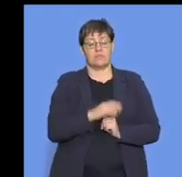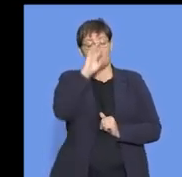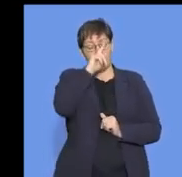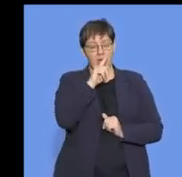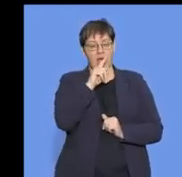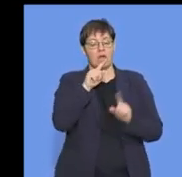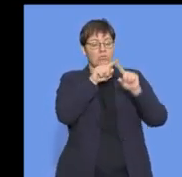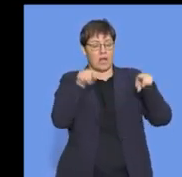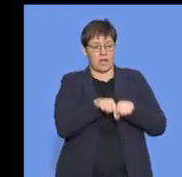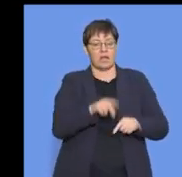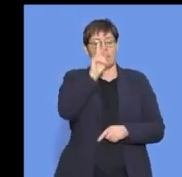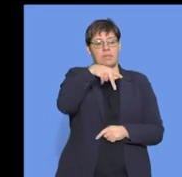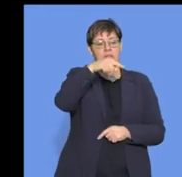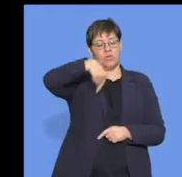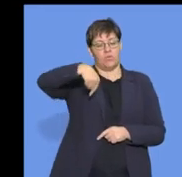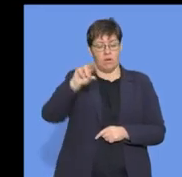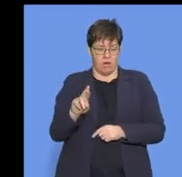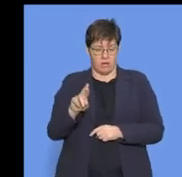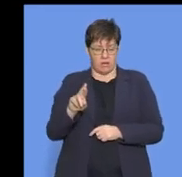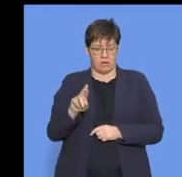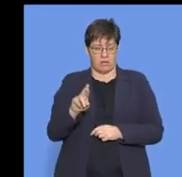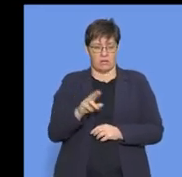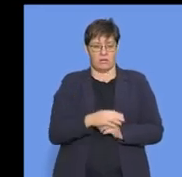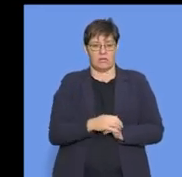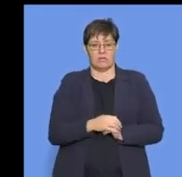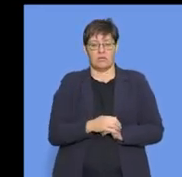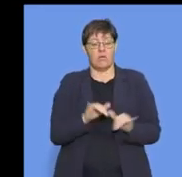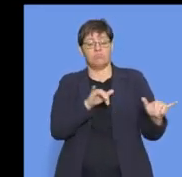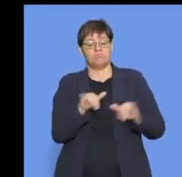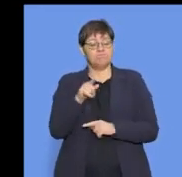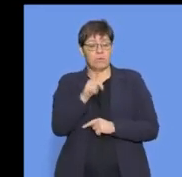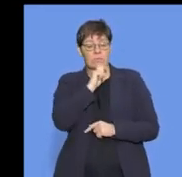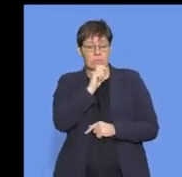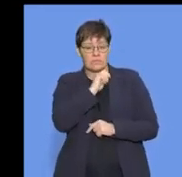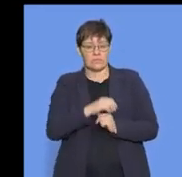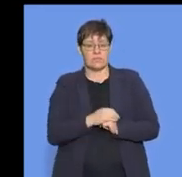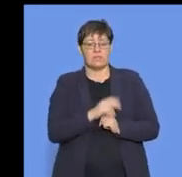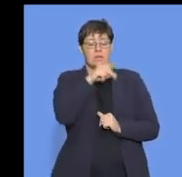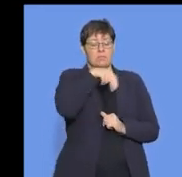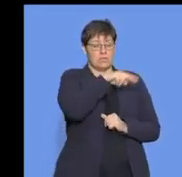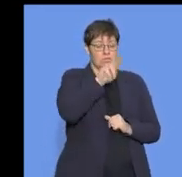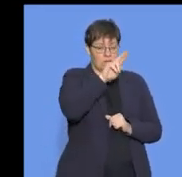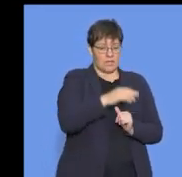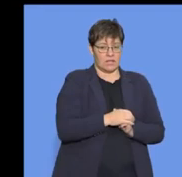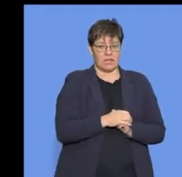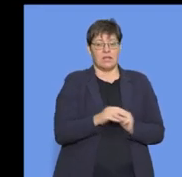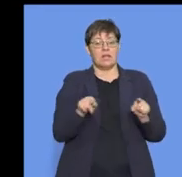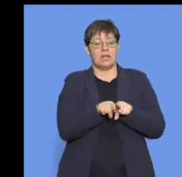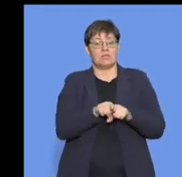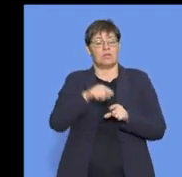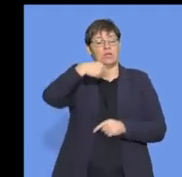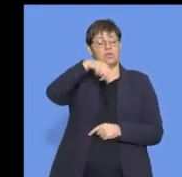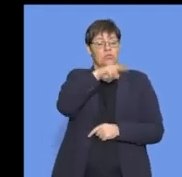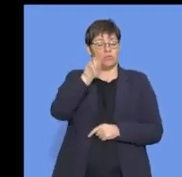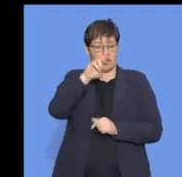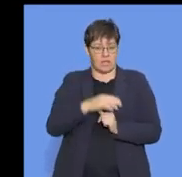it, okay? And remember our triangle again is PQR, so which version of the formula are we going to use? We're going to say P